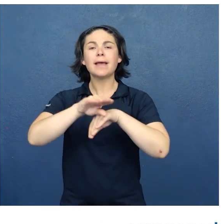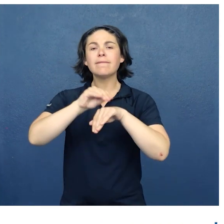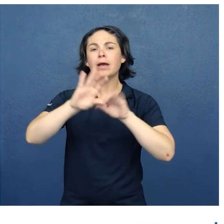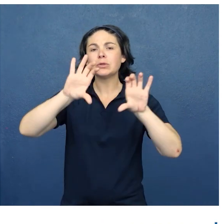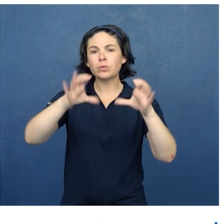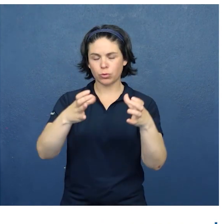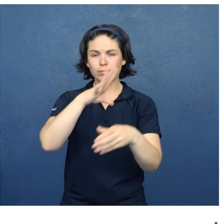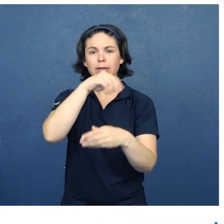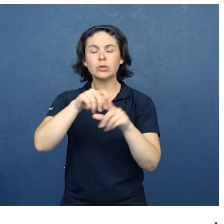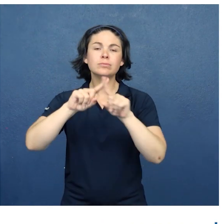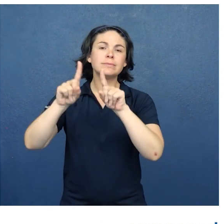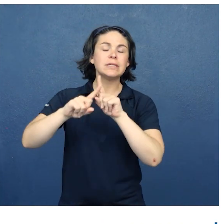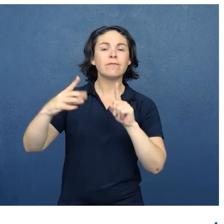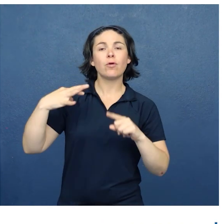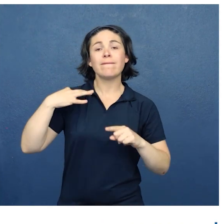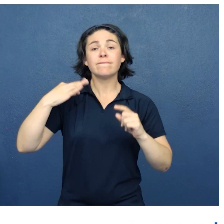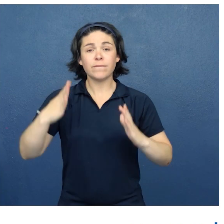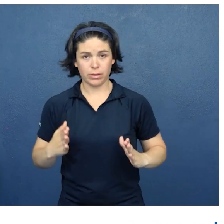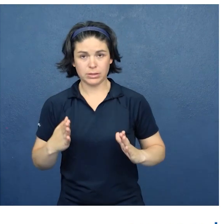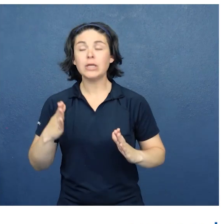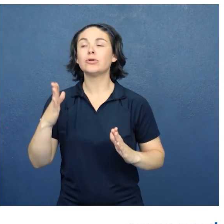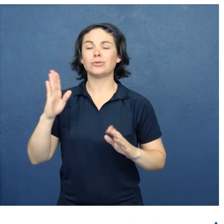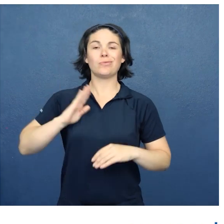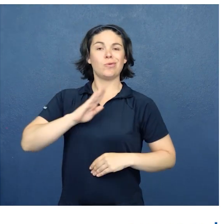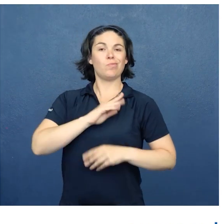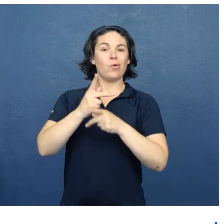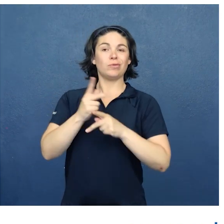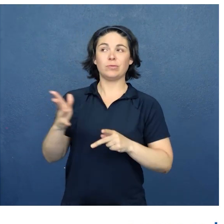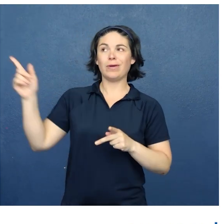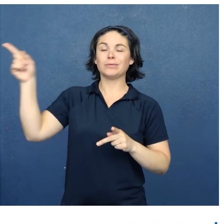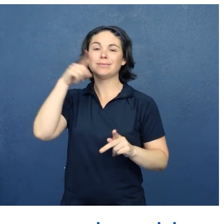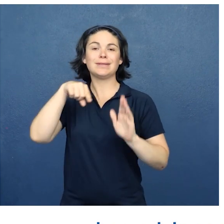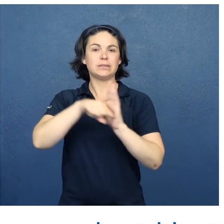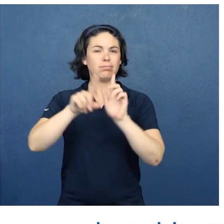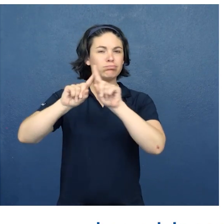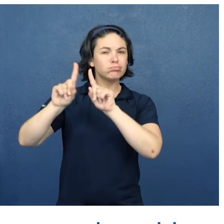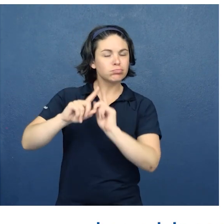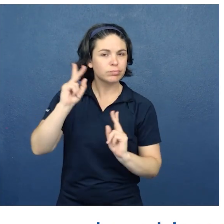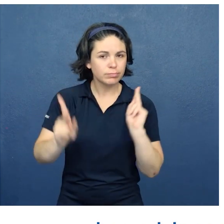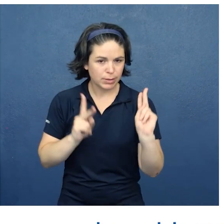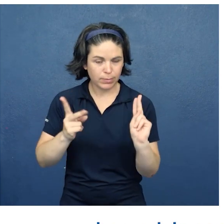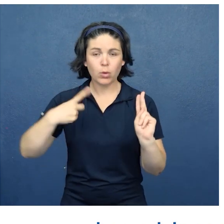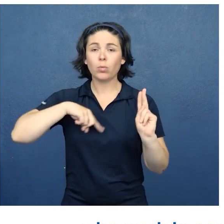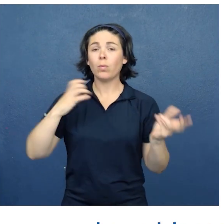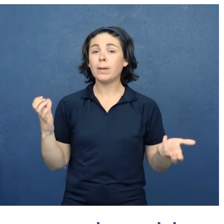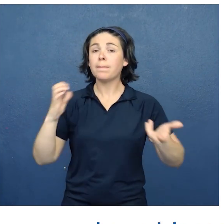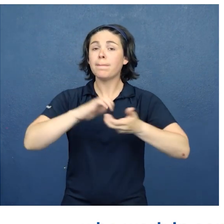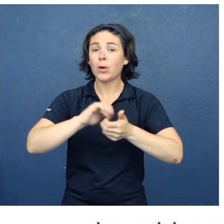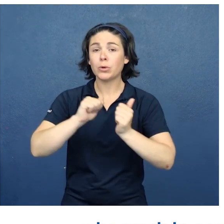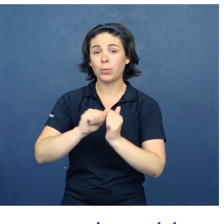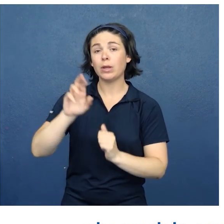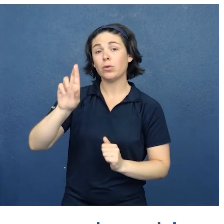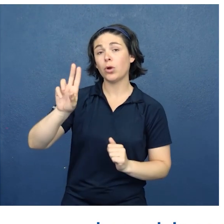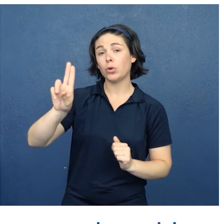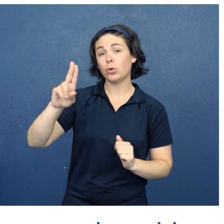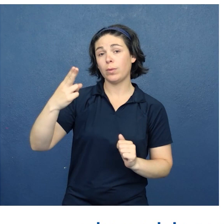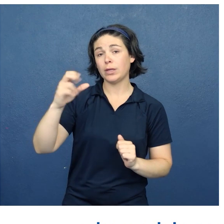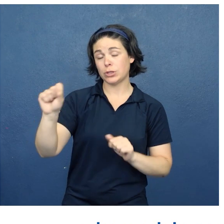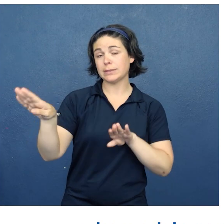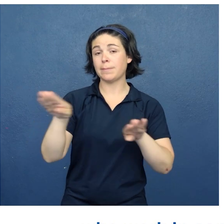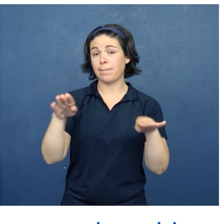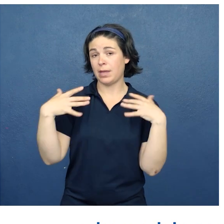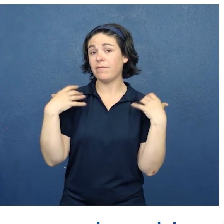body composed of volunteers appointed by the Board of Supervisors who work in conjunction with the Riverside University